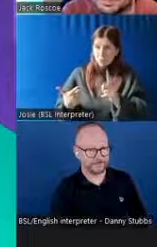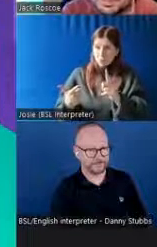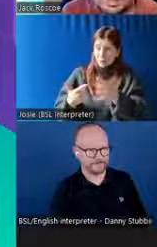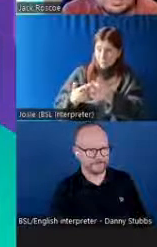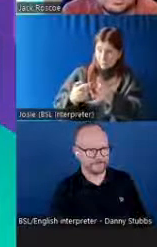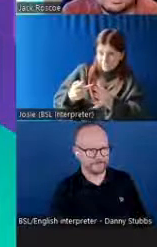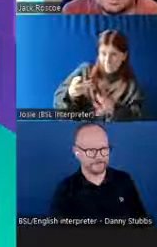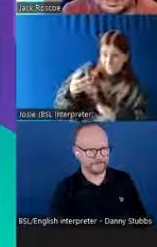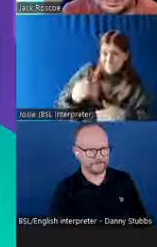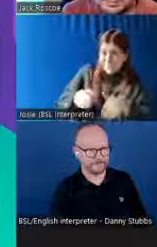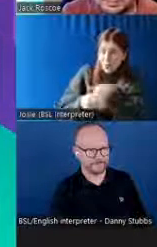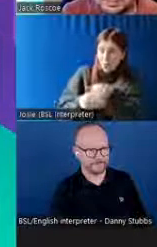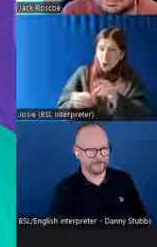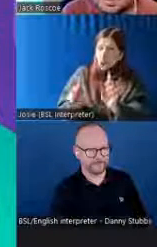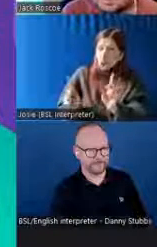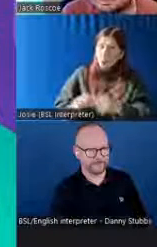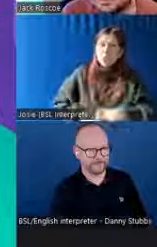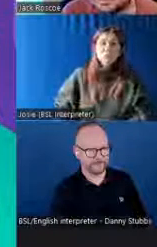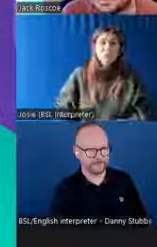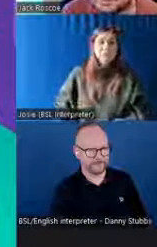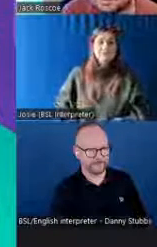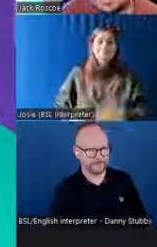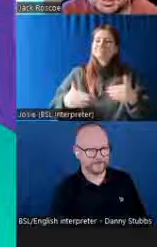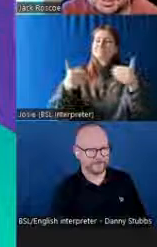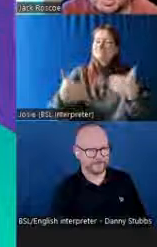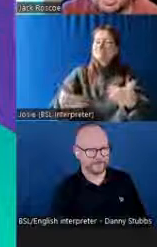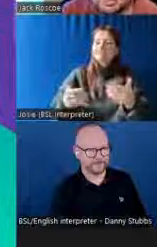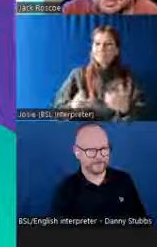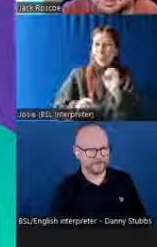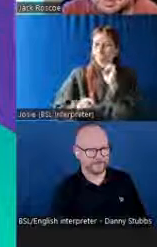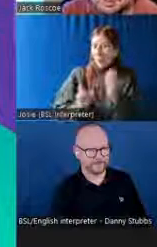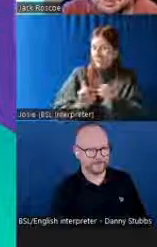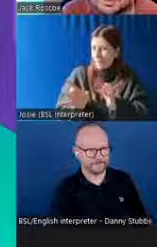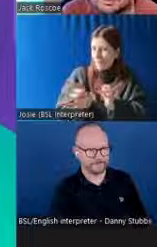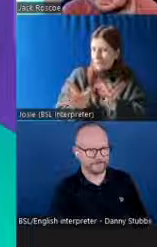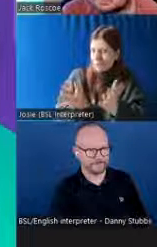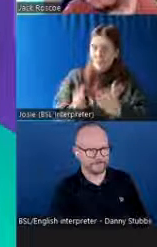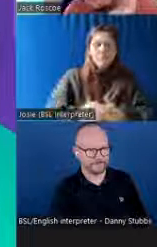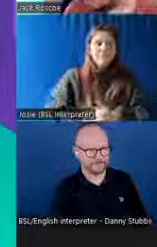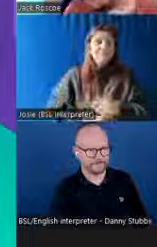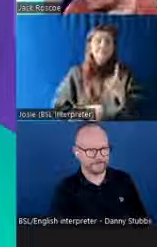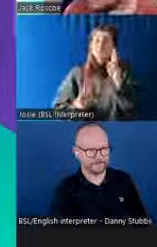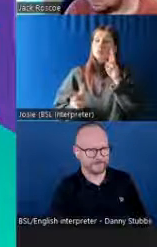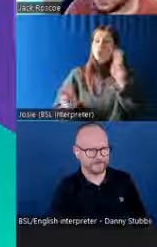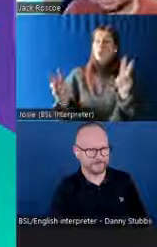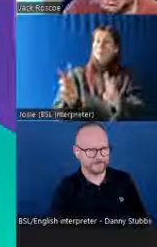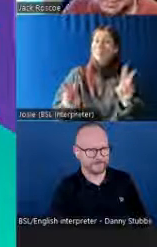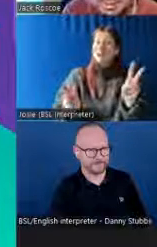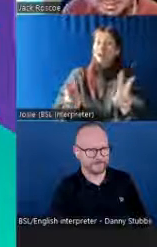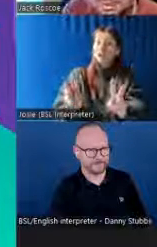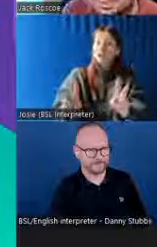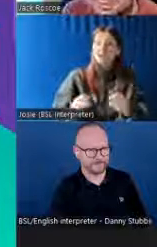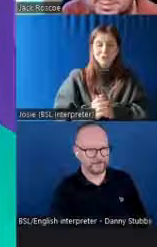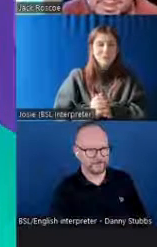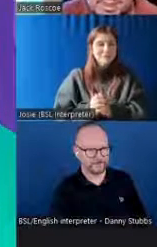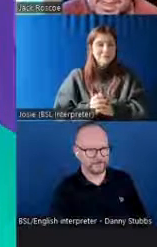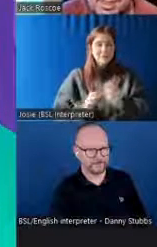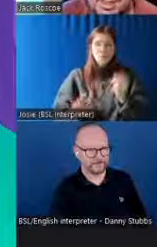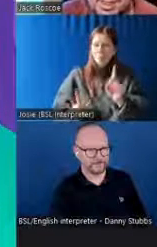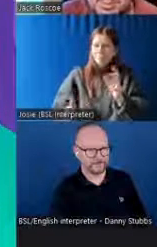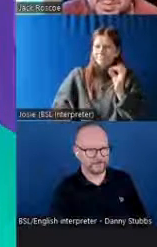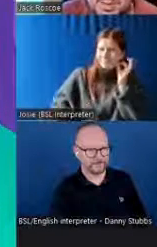So moving on, and we'll be quicker on the others, I promise. Observations. Oh, my headset's just disconnected.